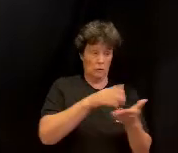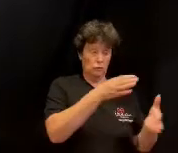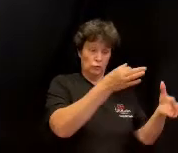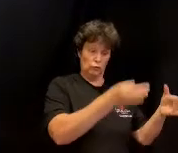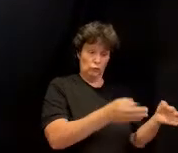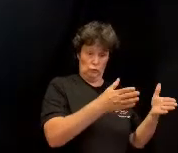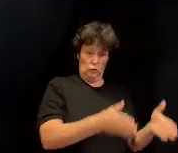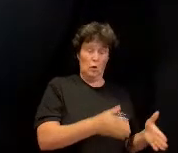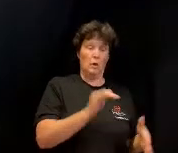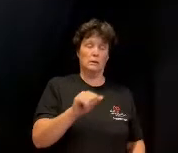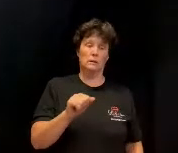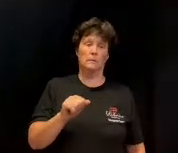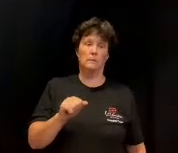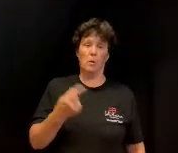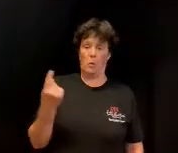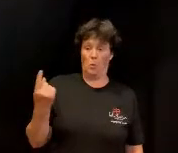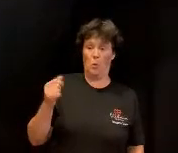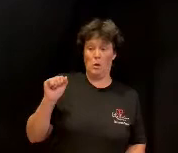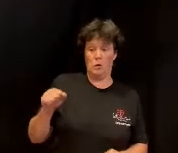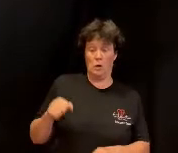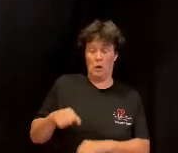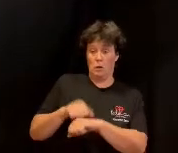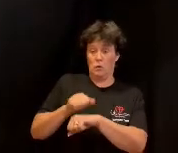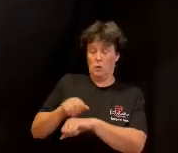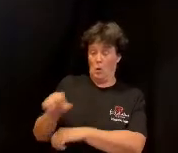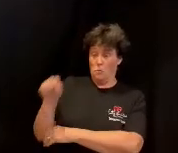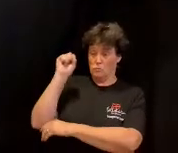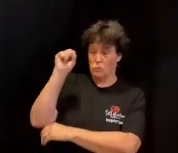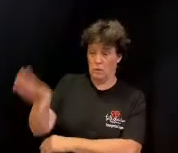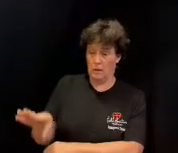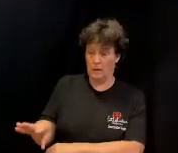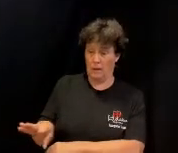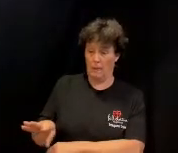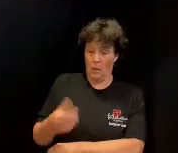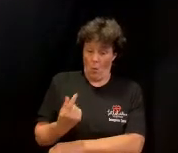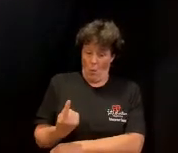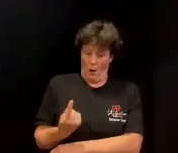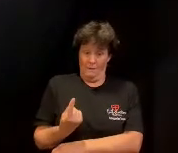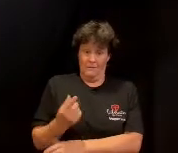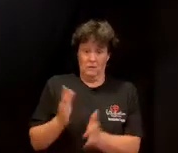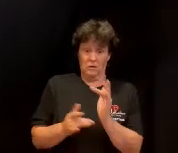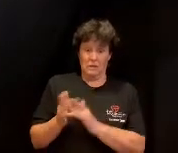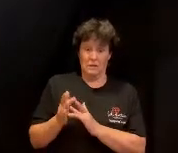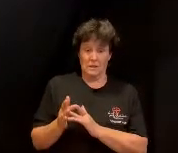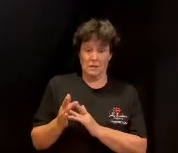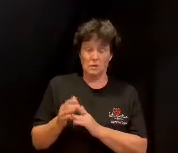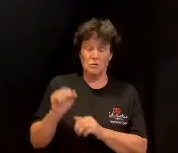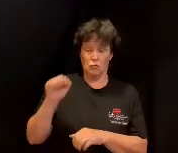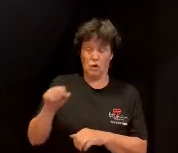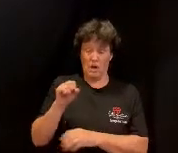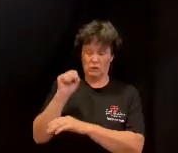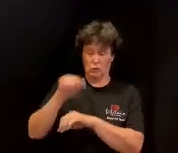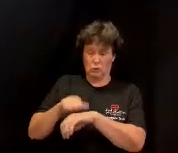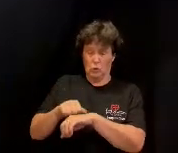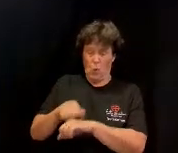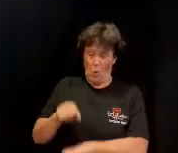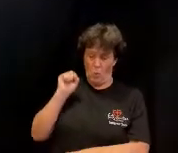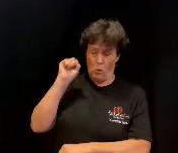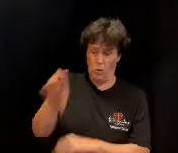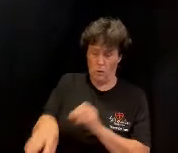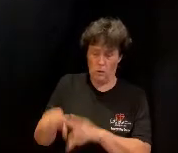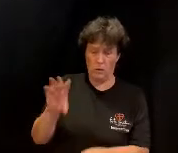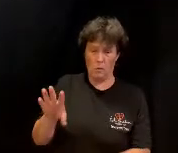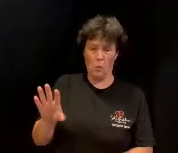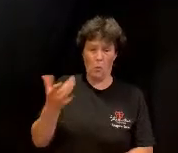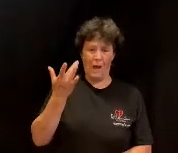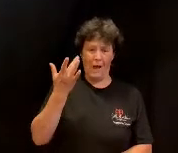Right? The one that could have stoned her was right there looking at her in his eye. But he couldn't even do it. Even if he wanted to do it, he could never have done it because